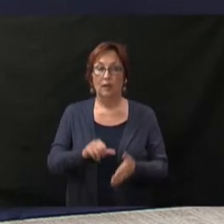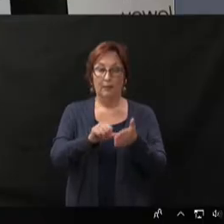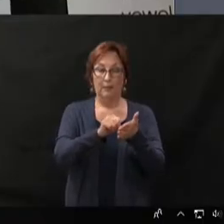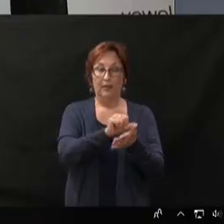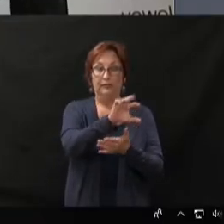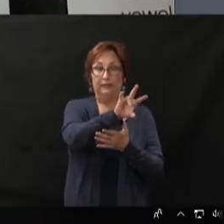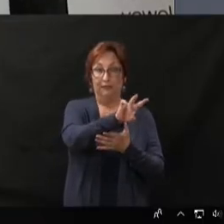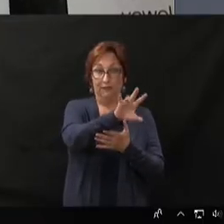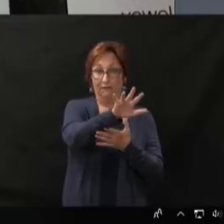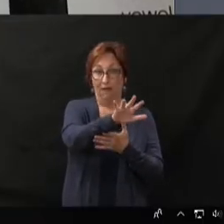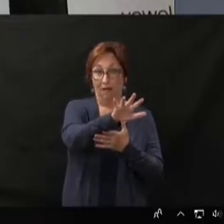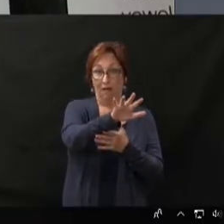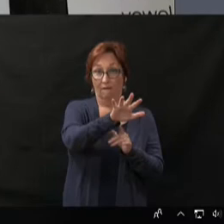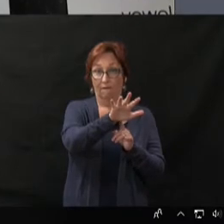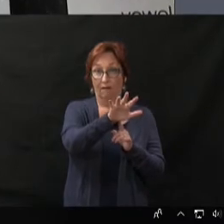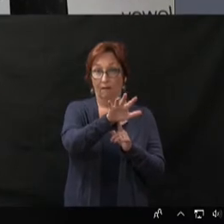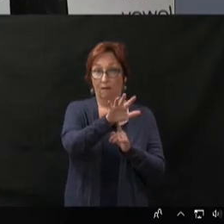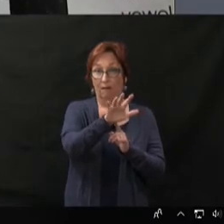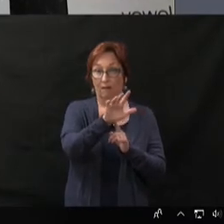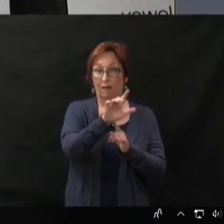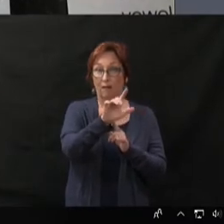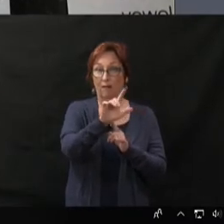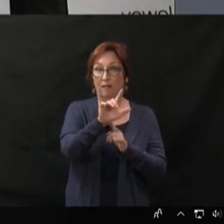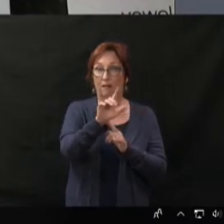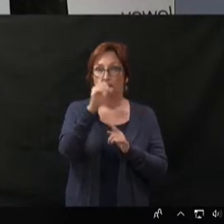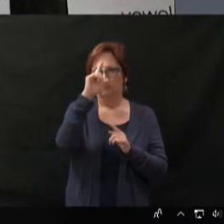75, which is, I believe, AI.